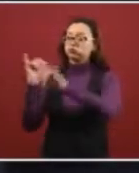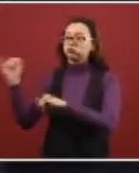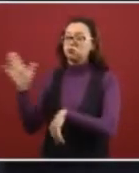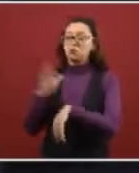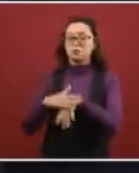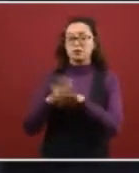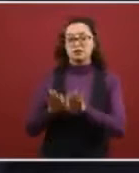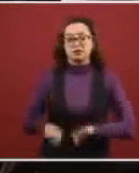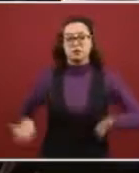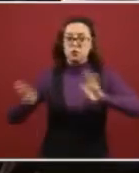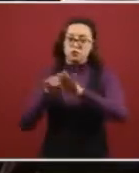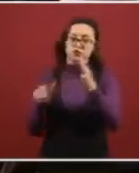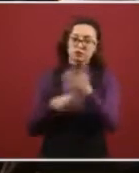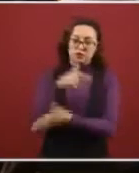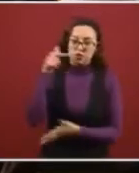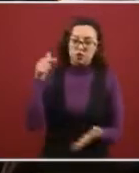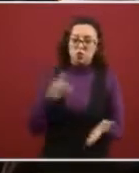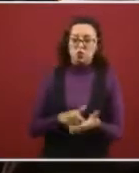considered before,